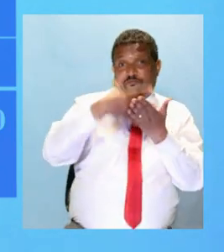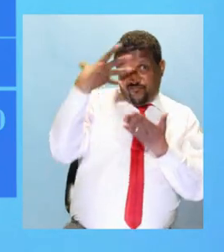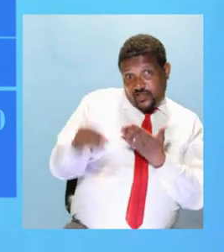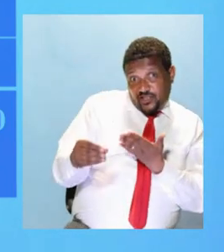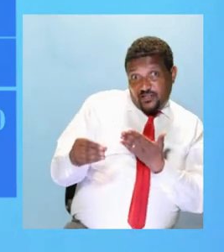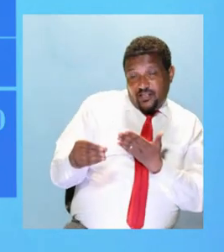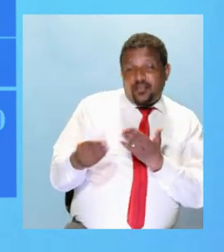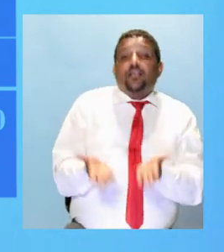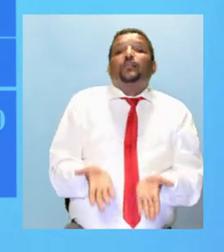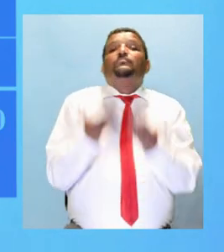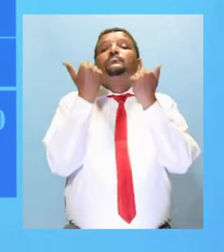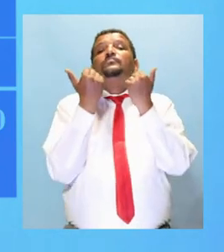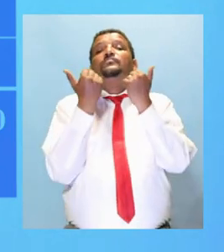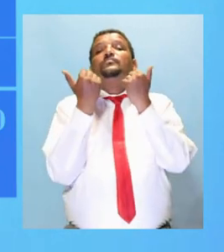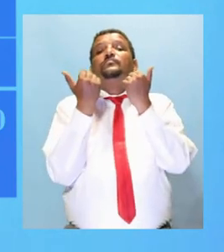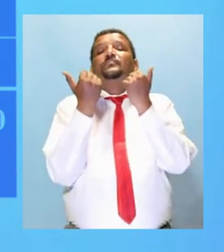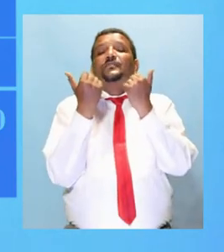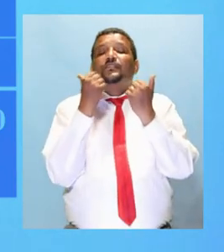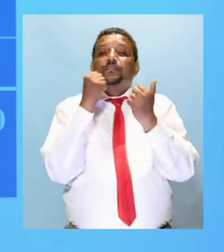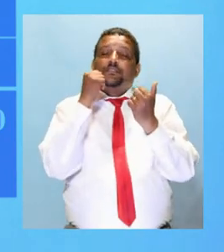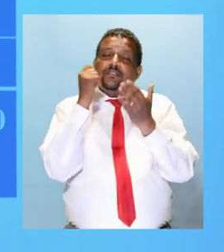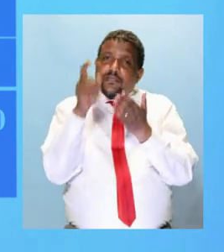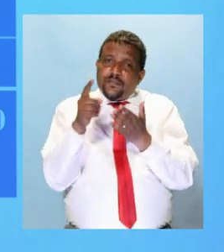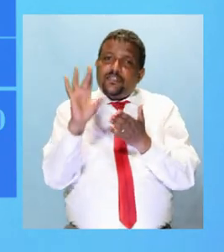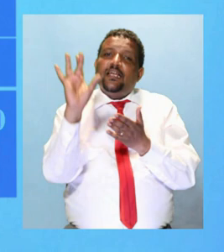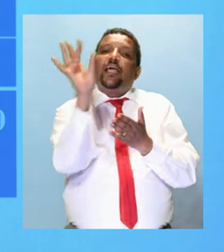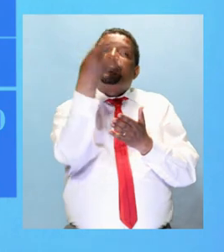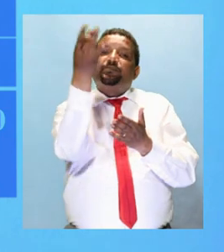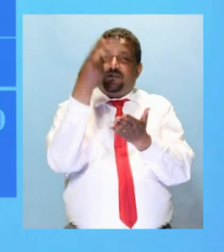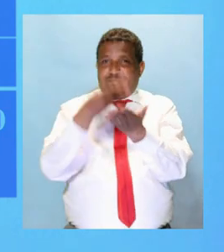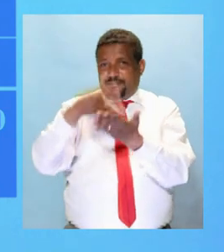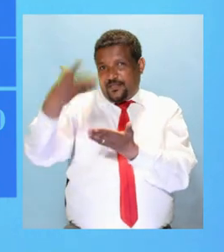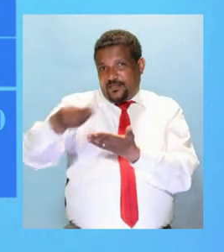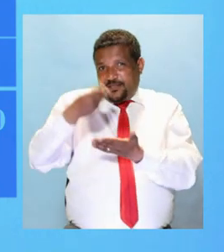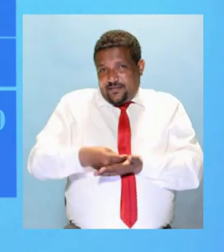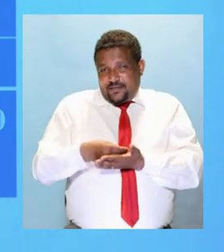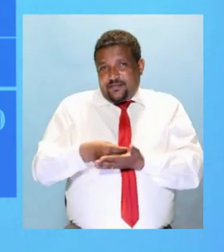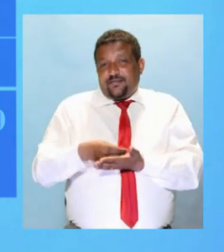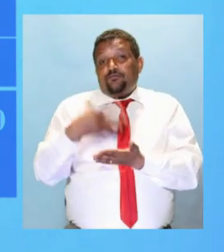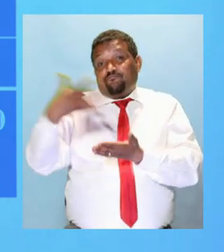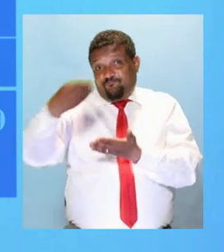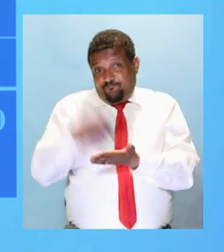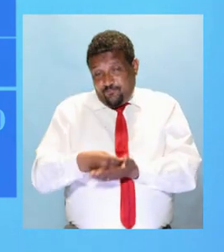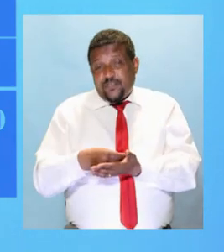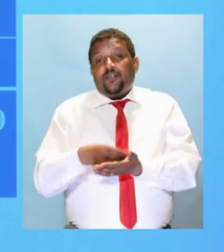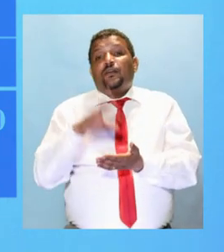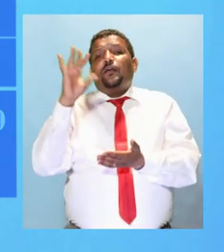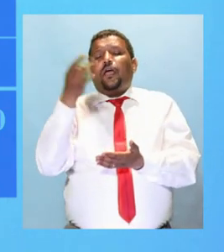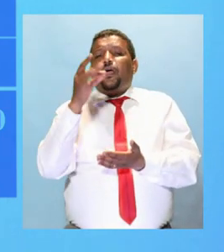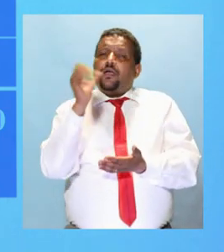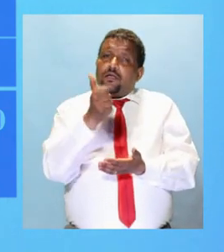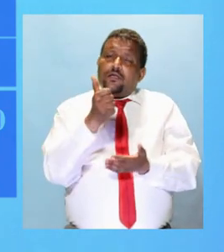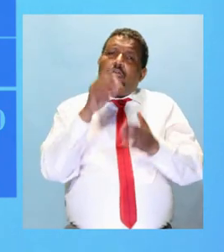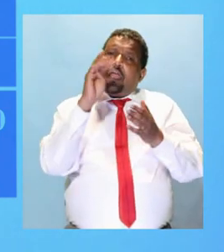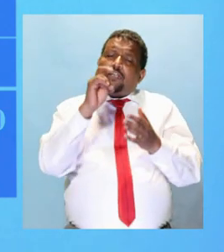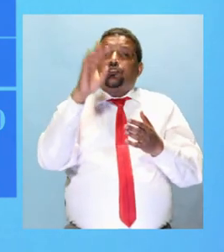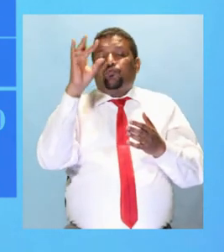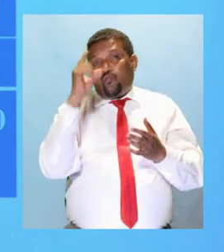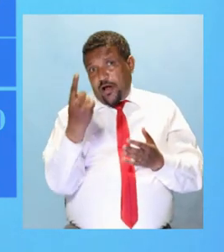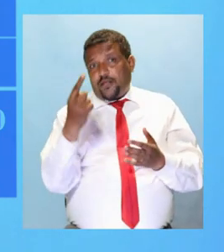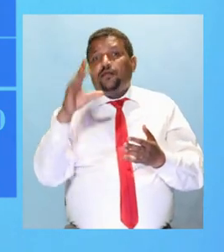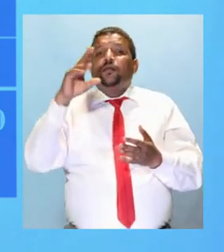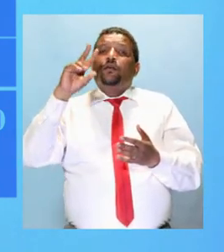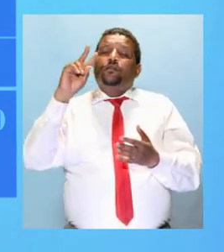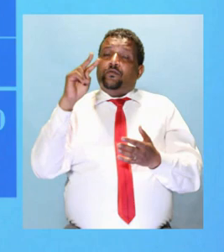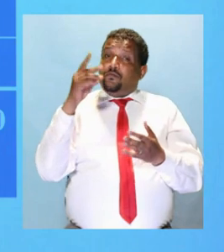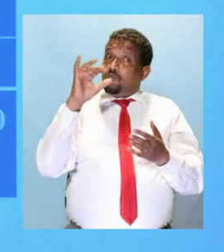from the first purchase is per 8. When she buy both goods, the price of good X is per 1 and the price of good Y is per 2. Then she left with 5